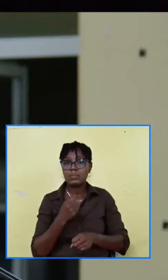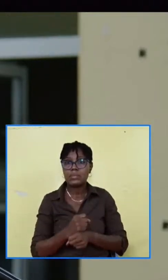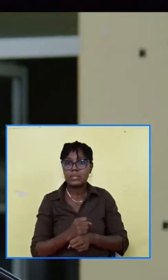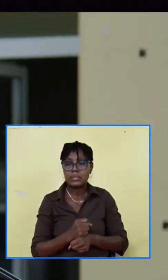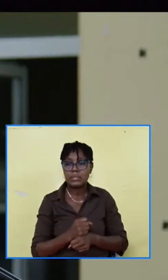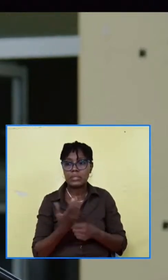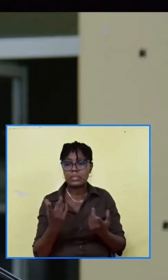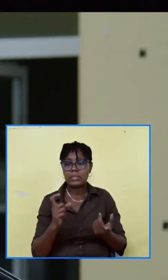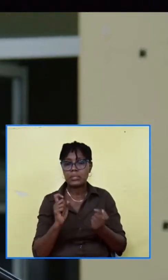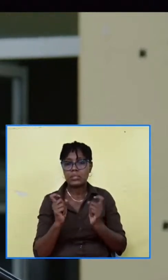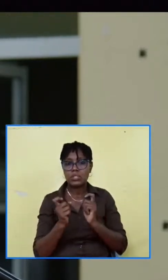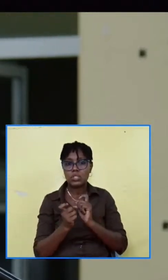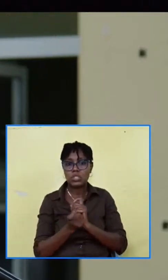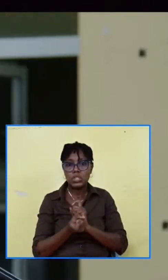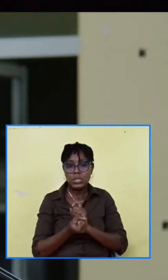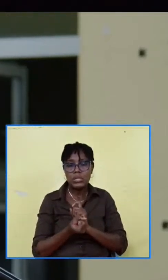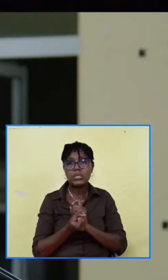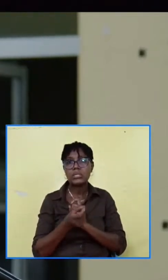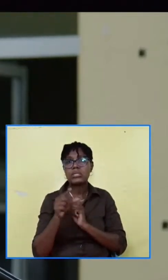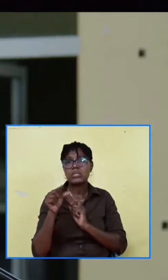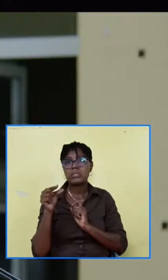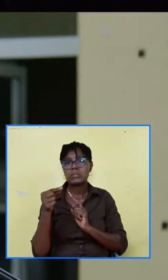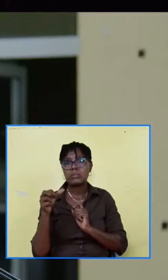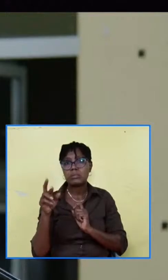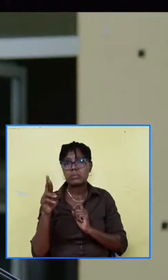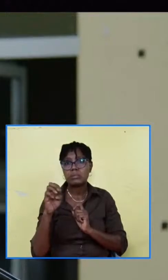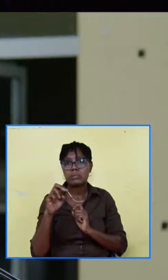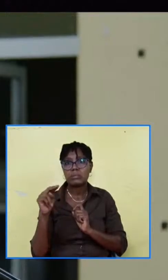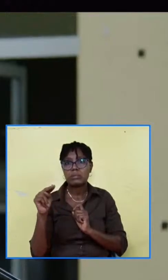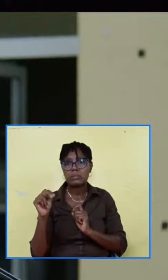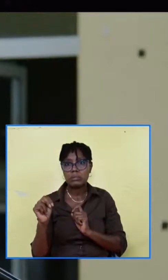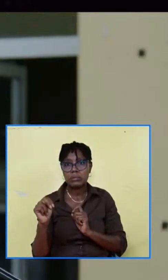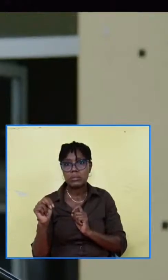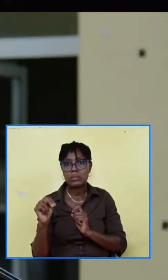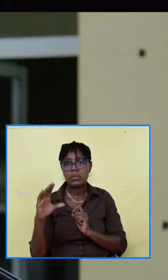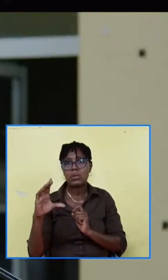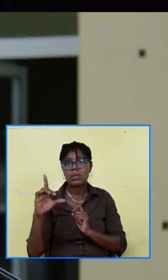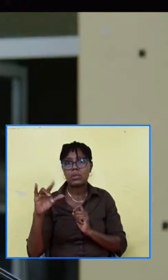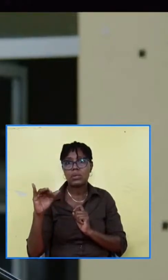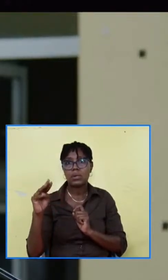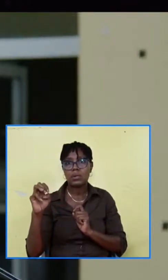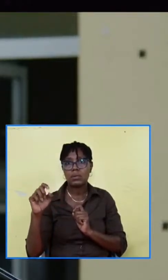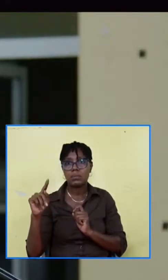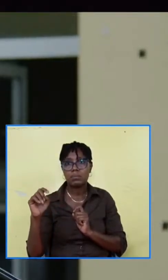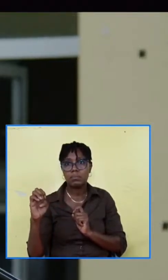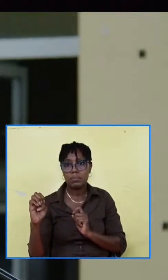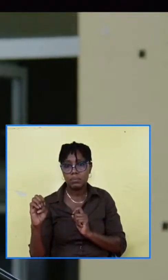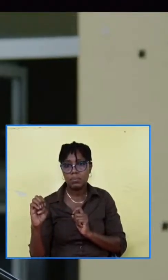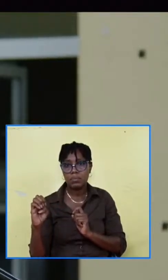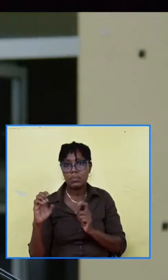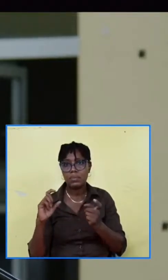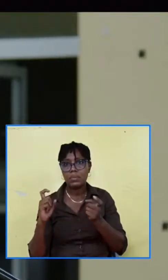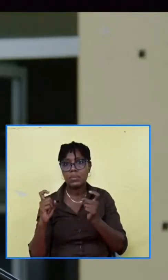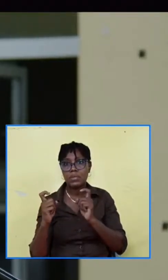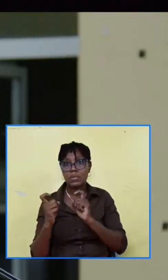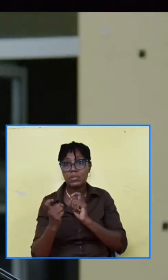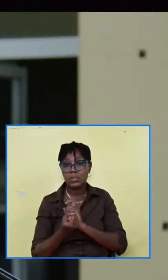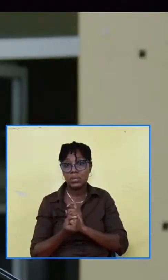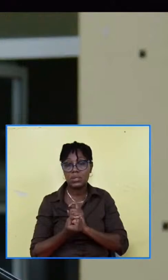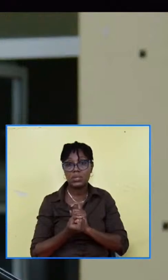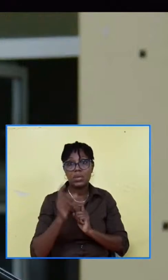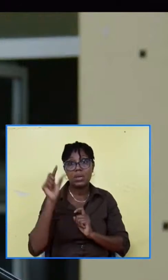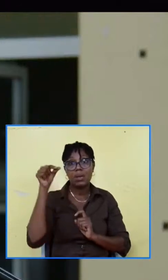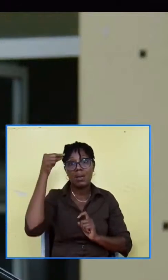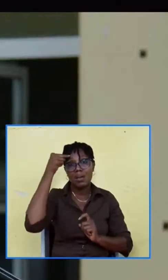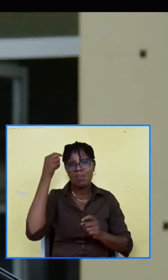green climate change avenue. We're probably going to change 1,000 government cars, which cost